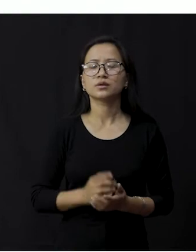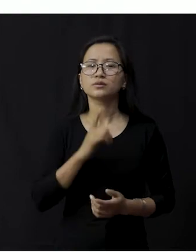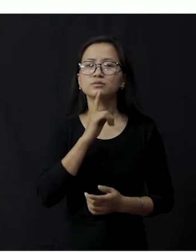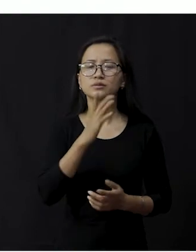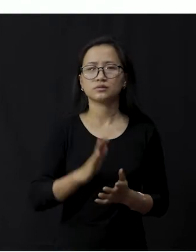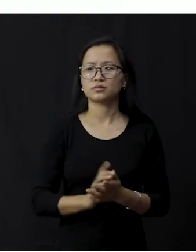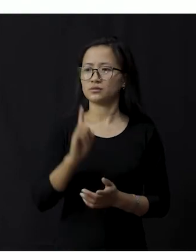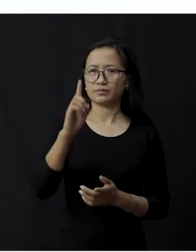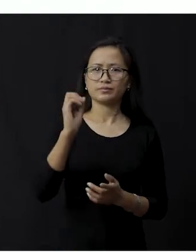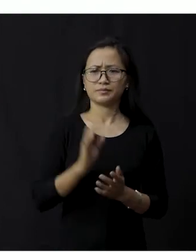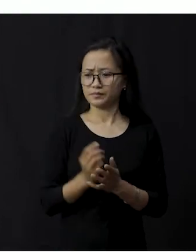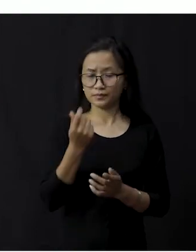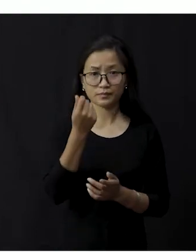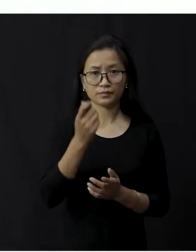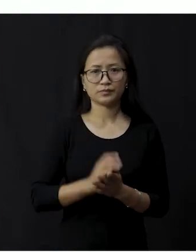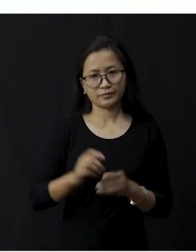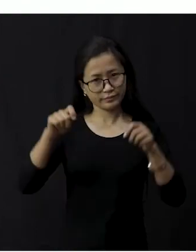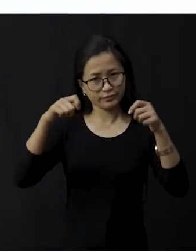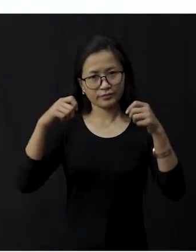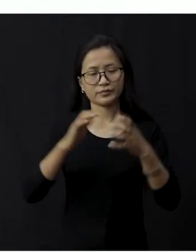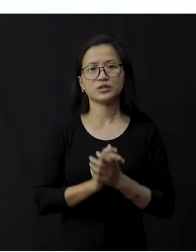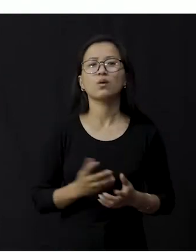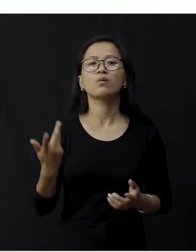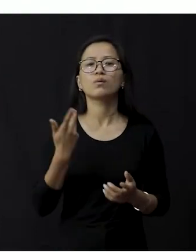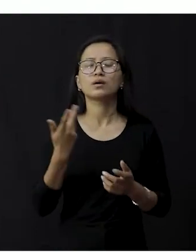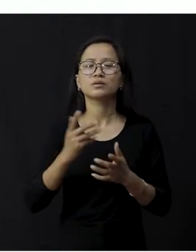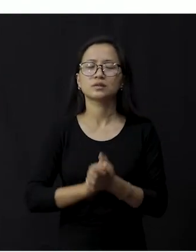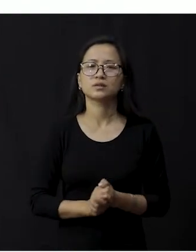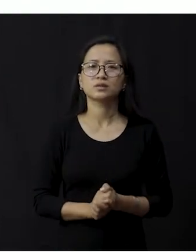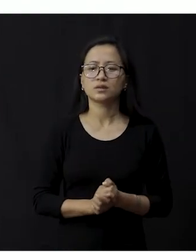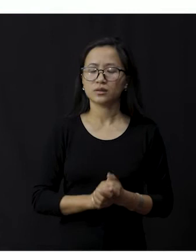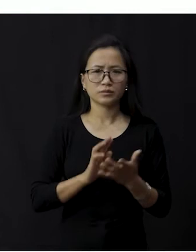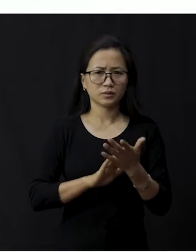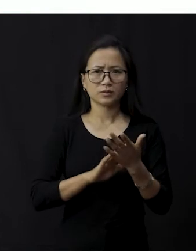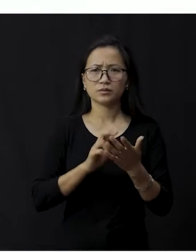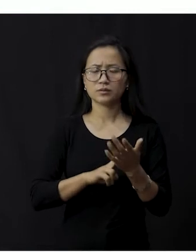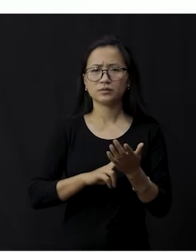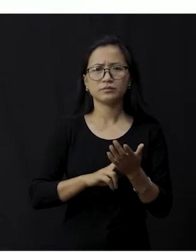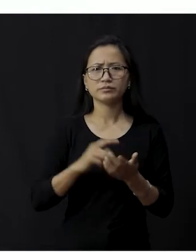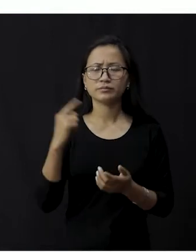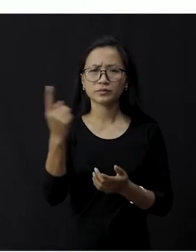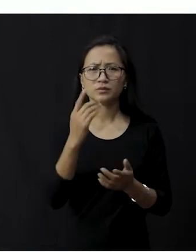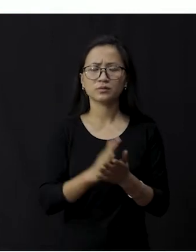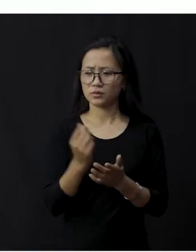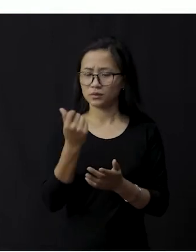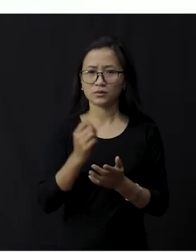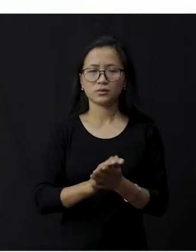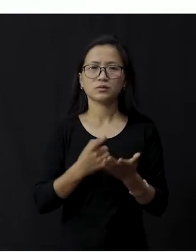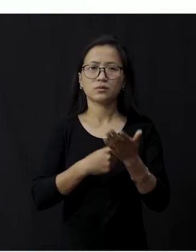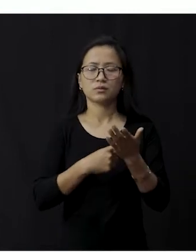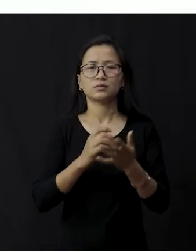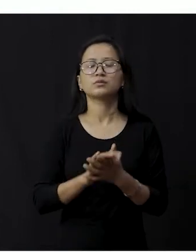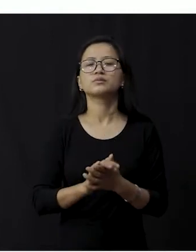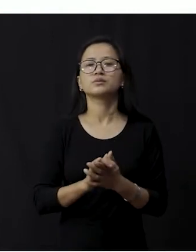say 10 rupees. Yes or no? And why do we say that? Because the national currency of India is rupee. So,